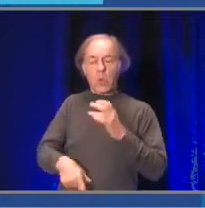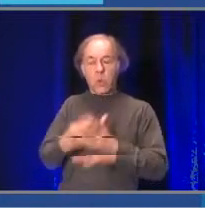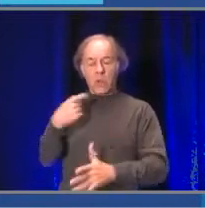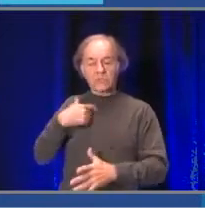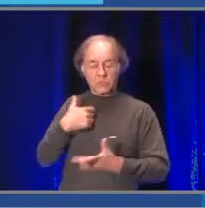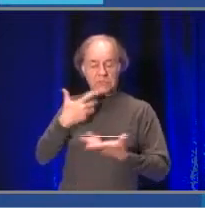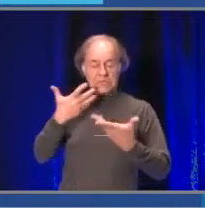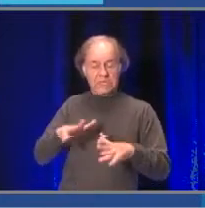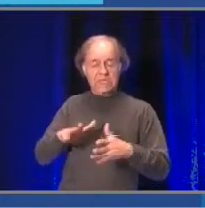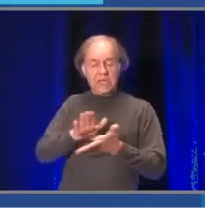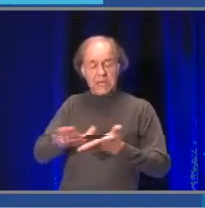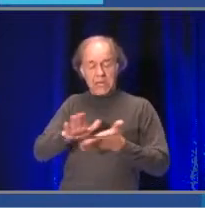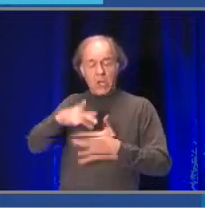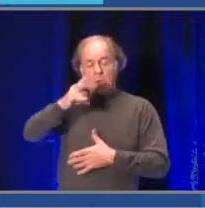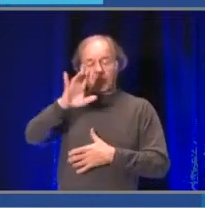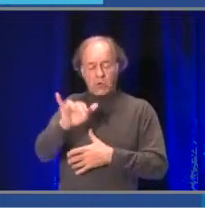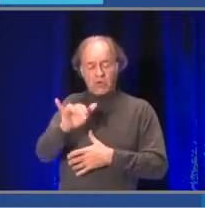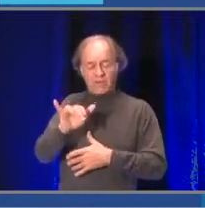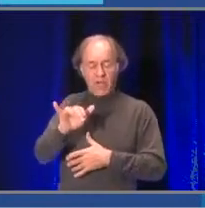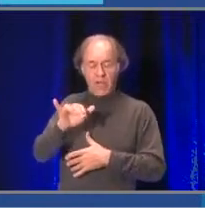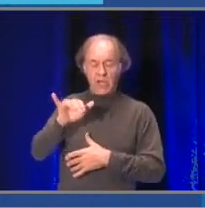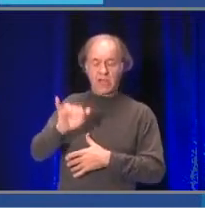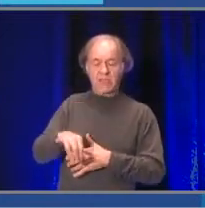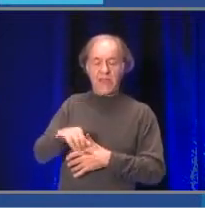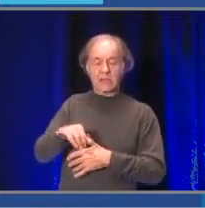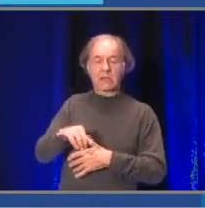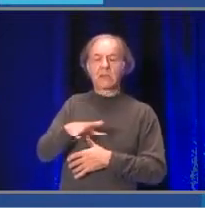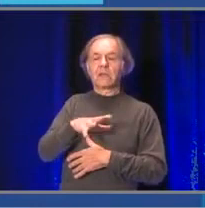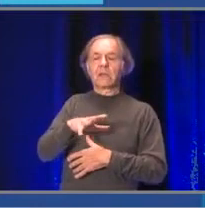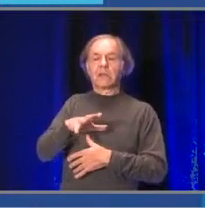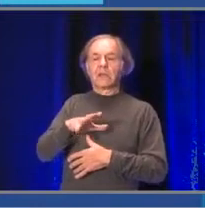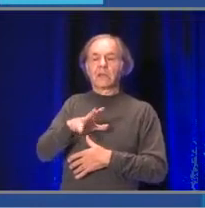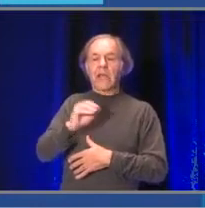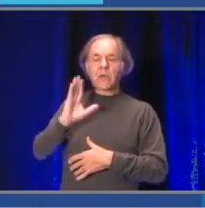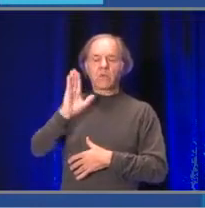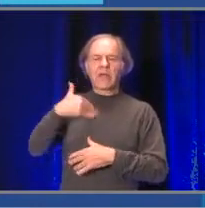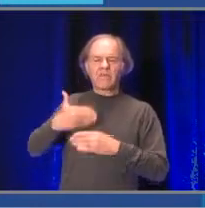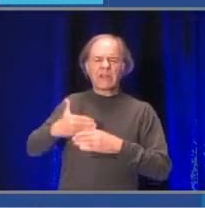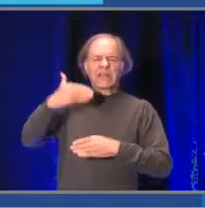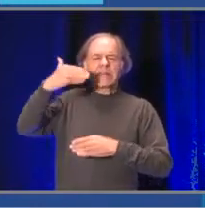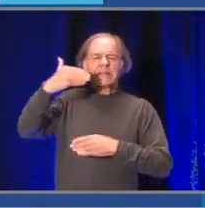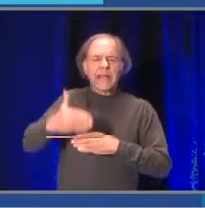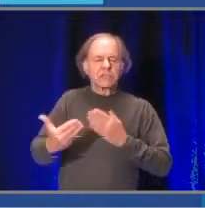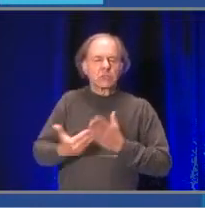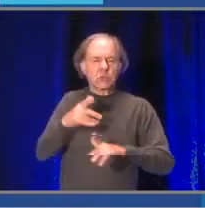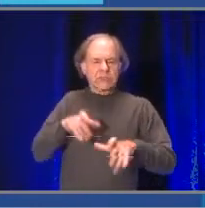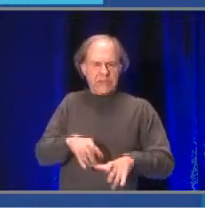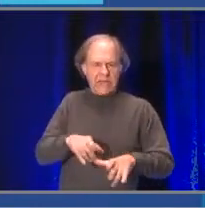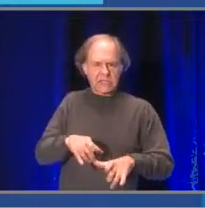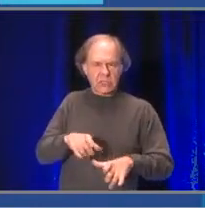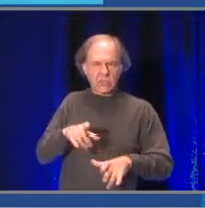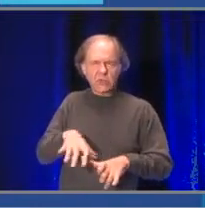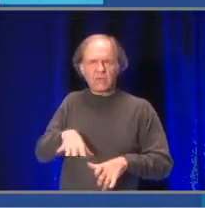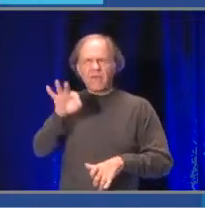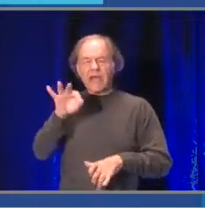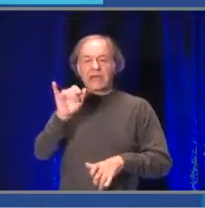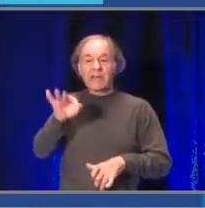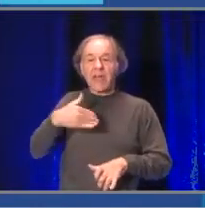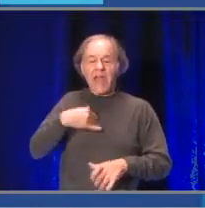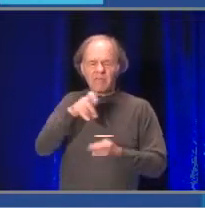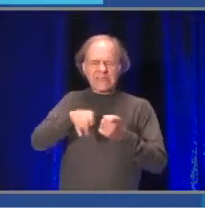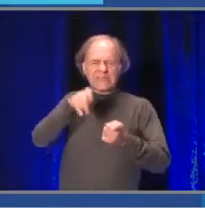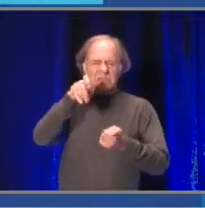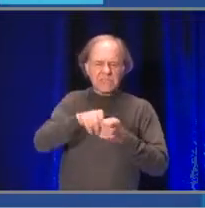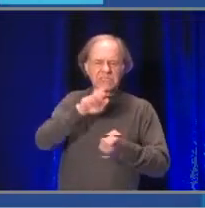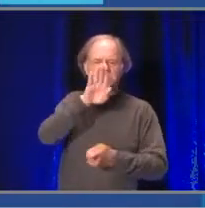will extract the information and perform next-generation sequencing to identify if there are specific biomarkers that